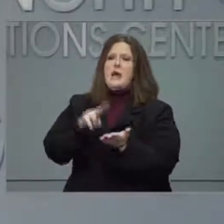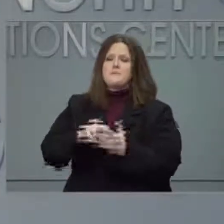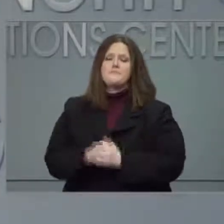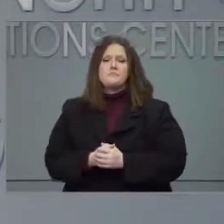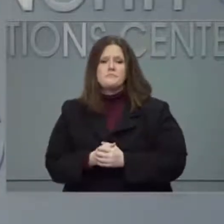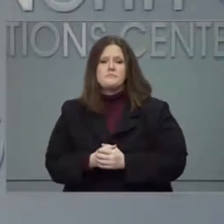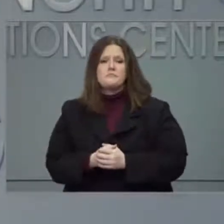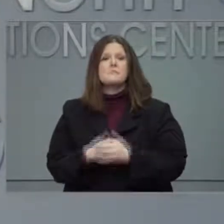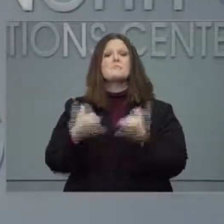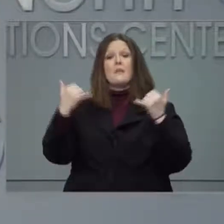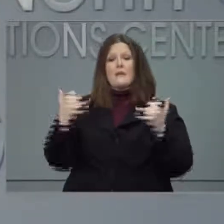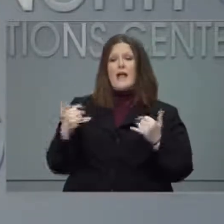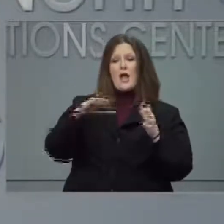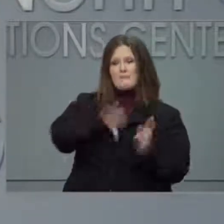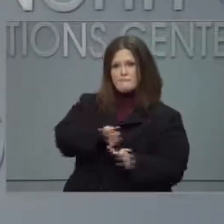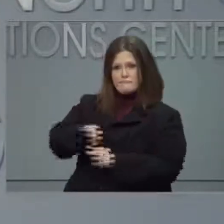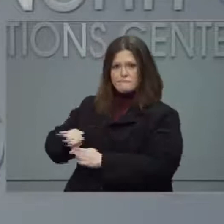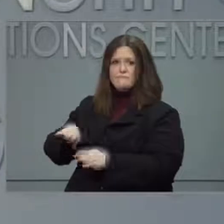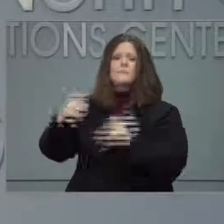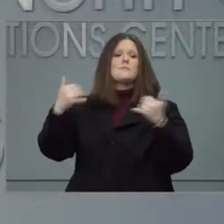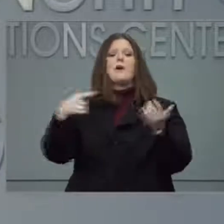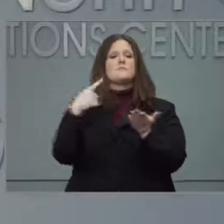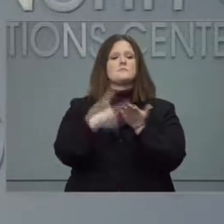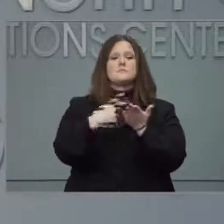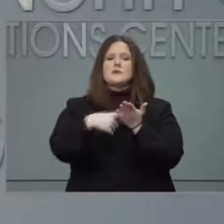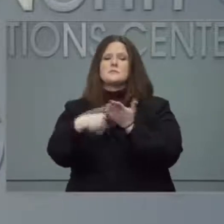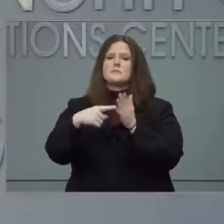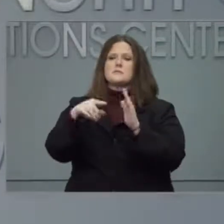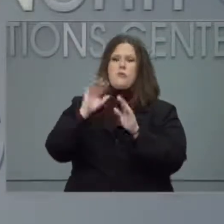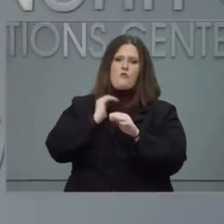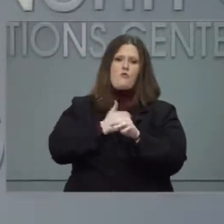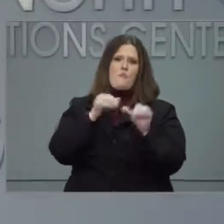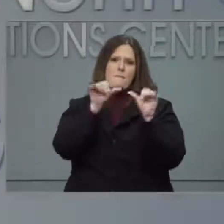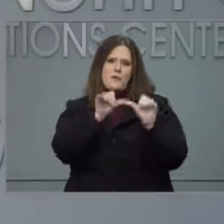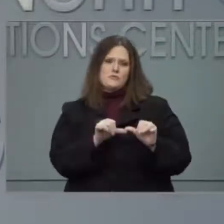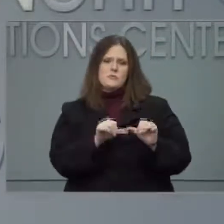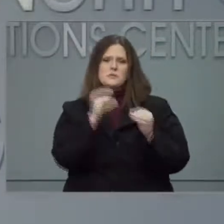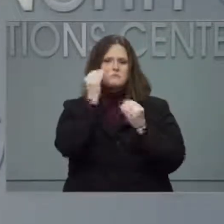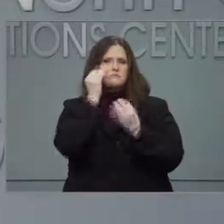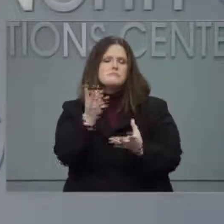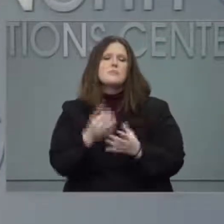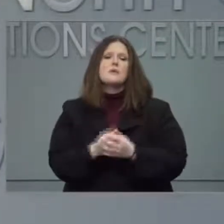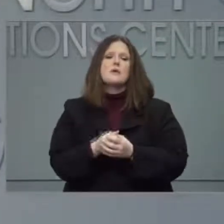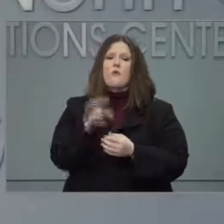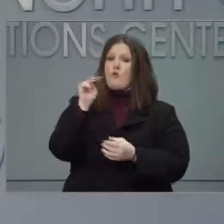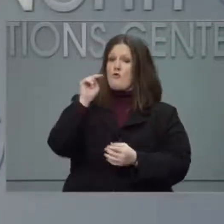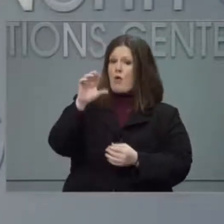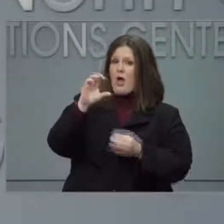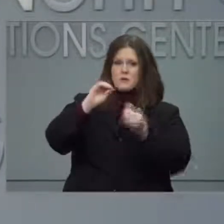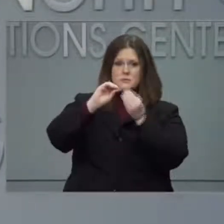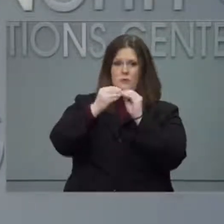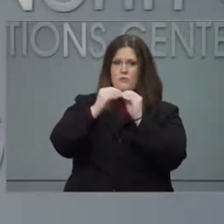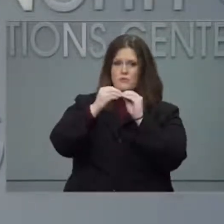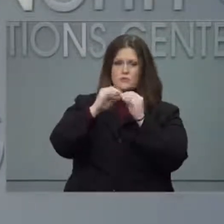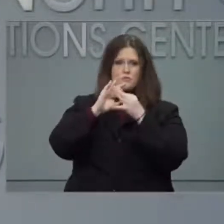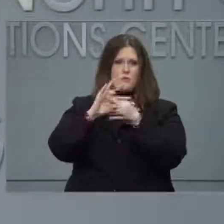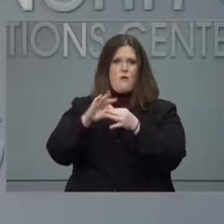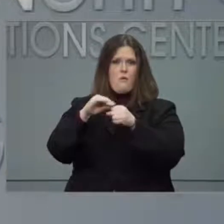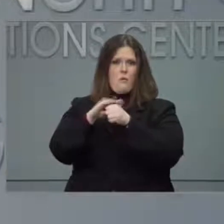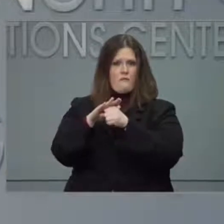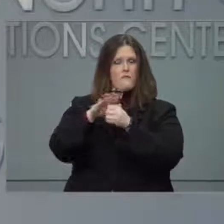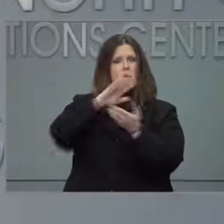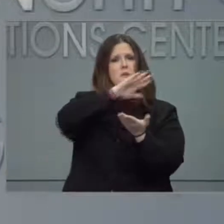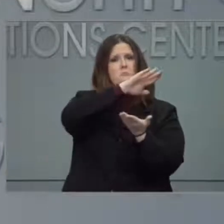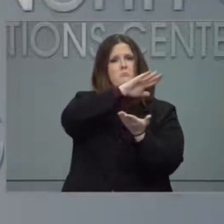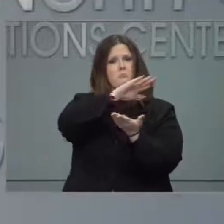After alarmingly high numbers throughout the winter holidays, North Carolina's trends have declined and